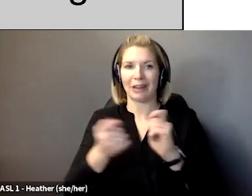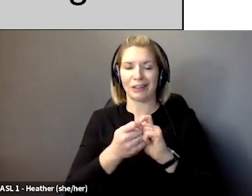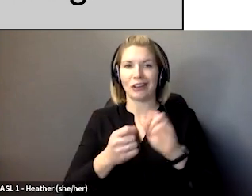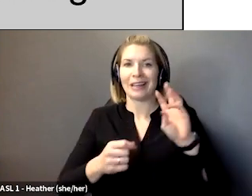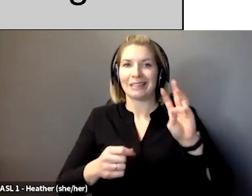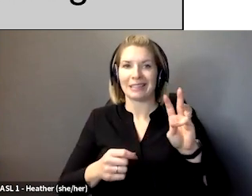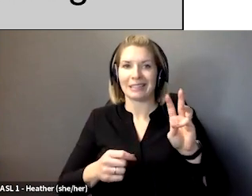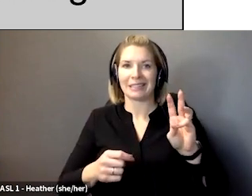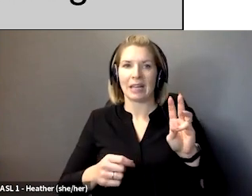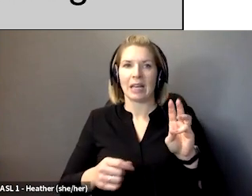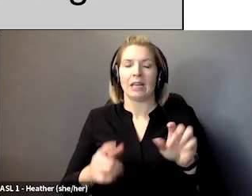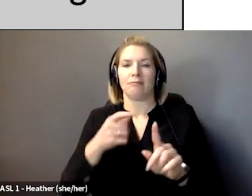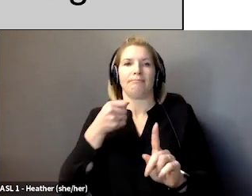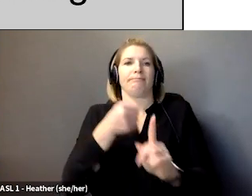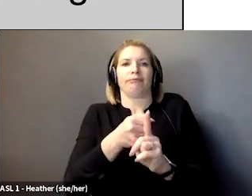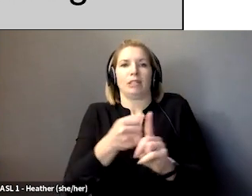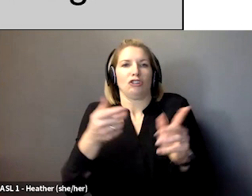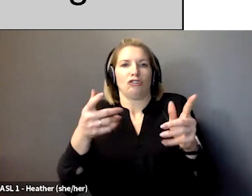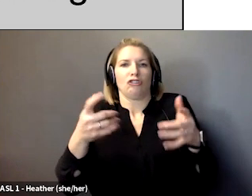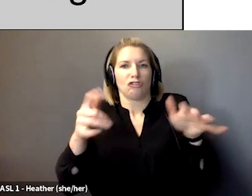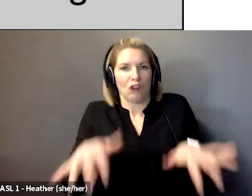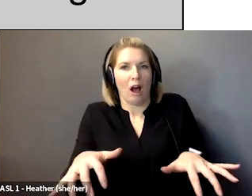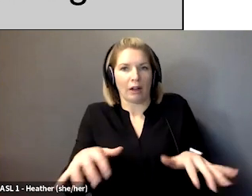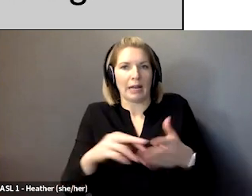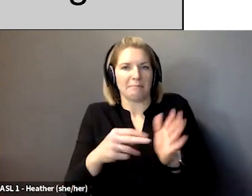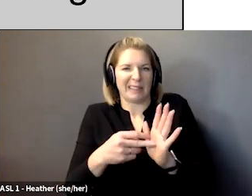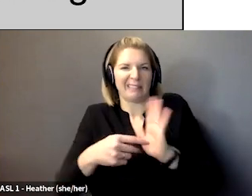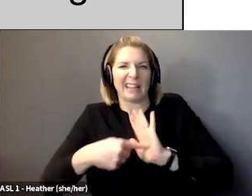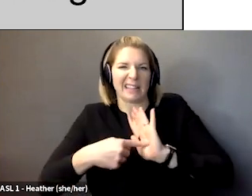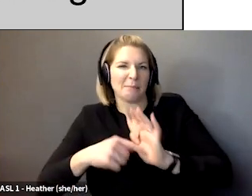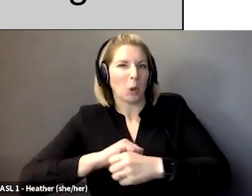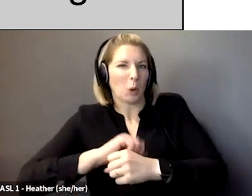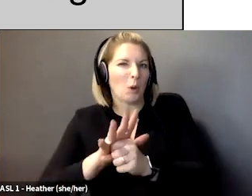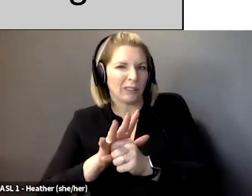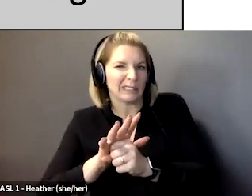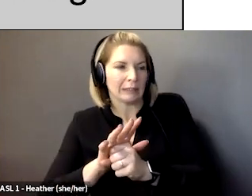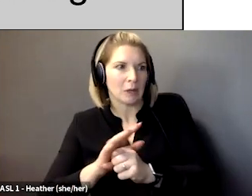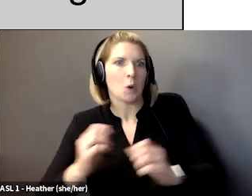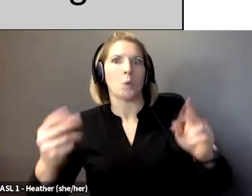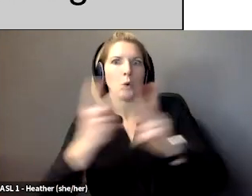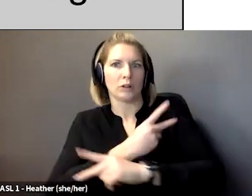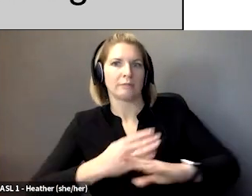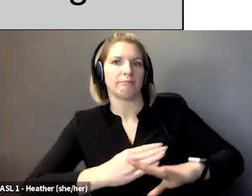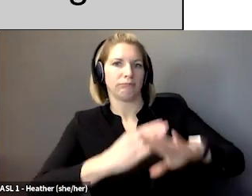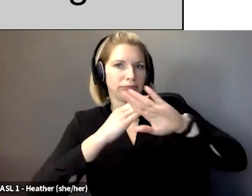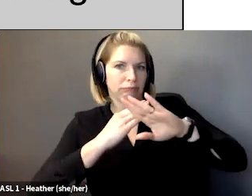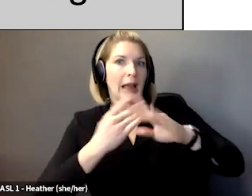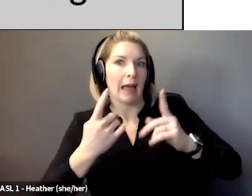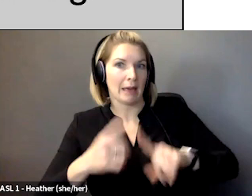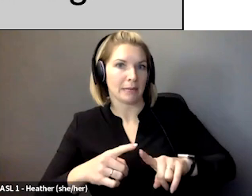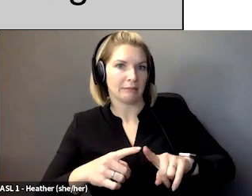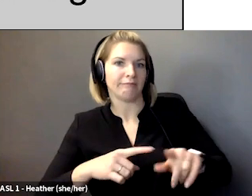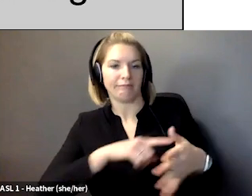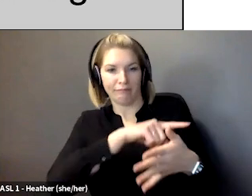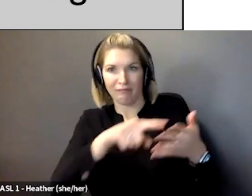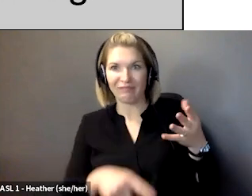the COVID-19 pandemic. In the next step, we then synthesized the potential recommendations that were put forward